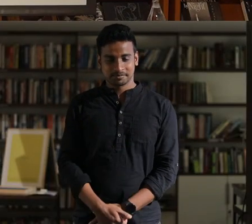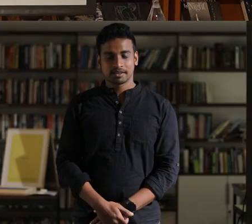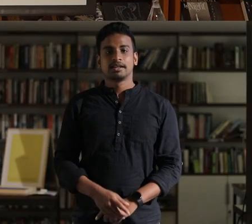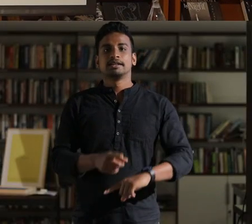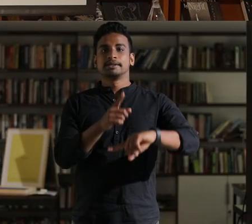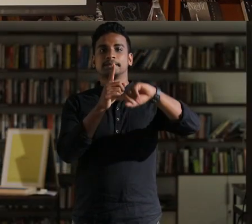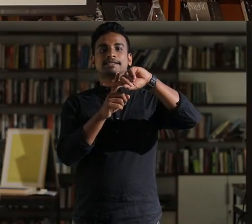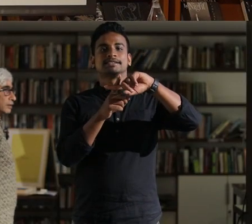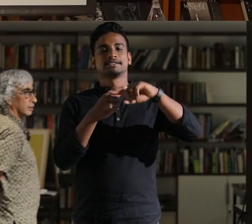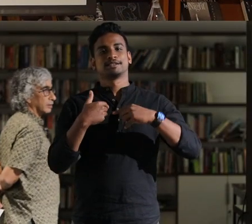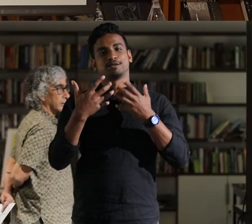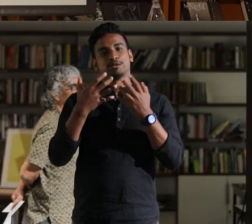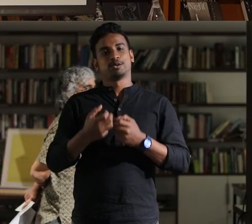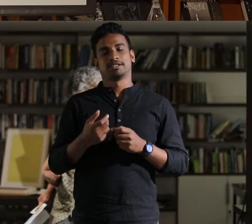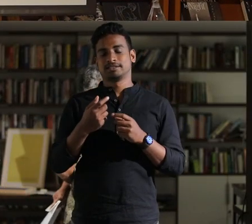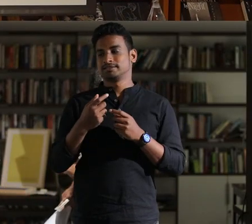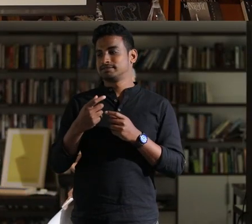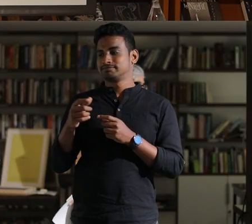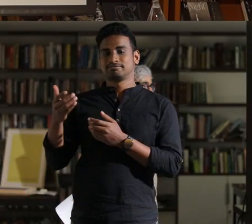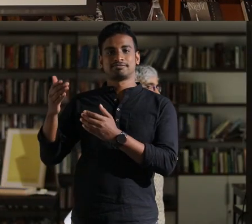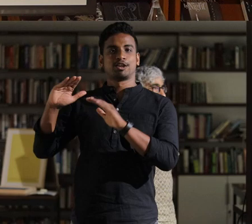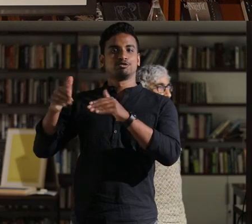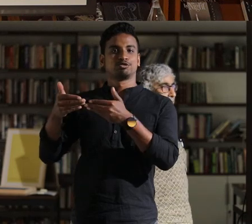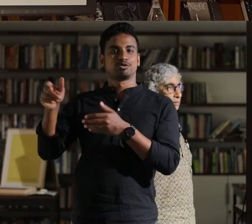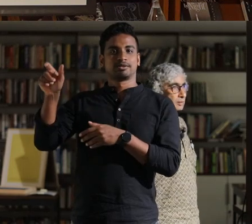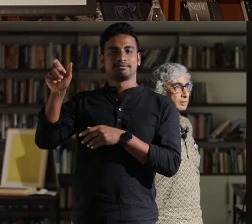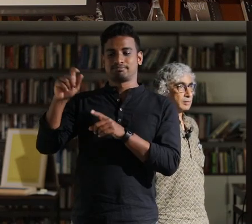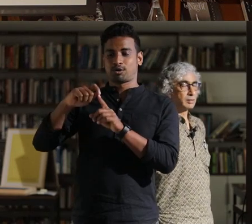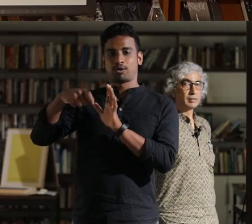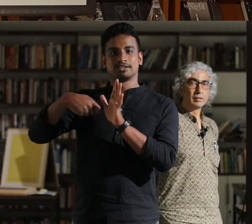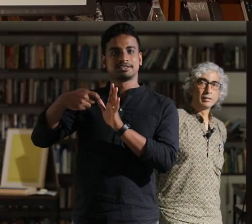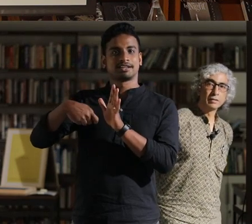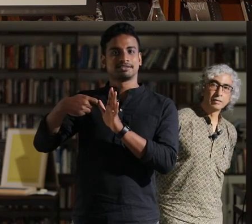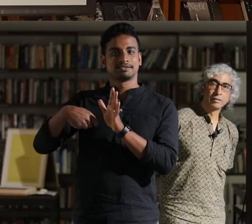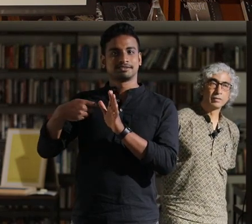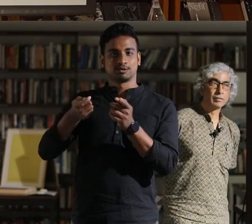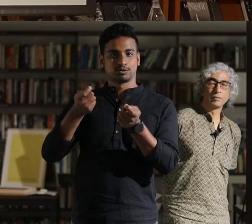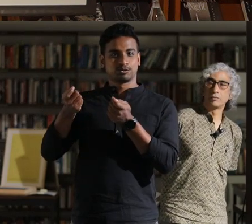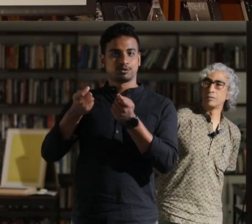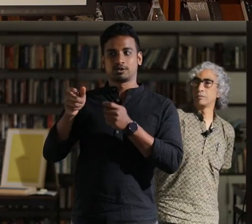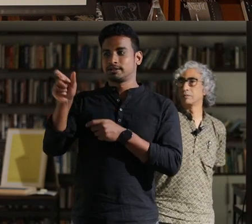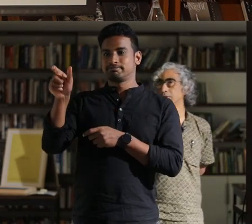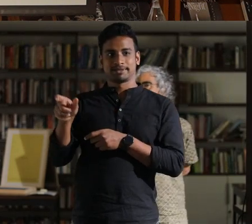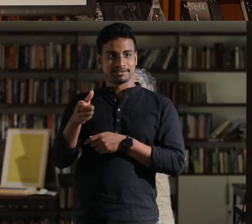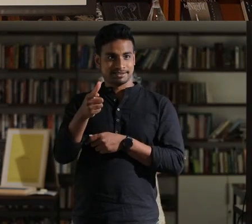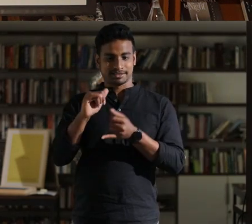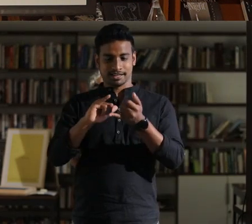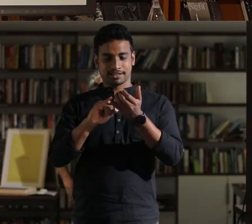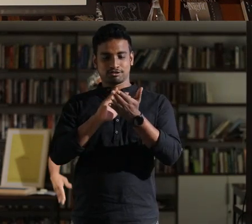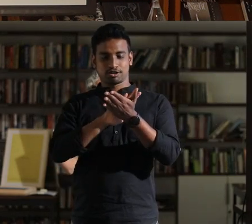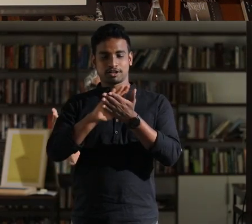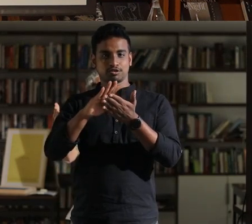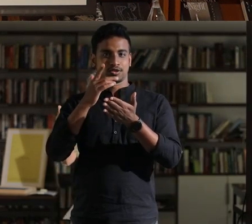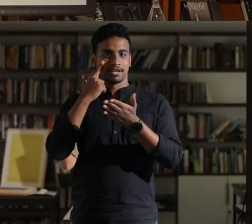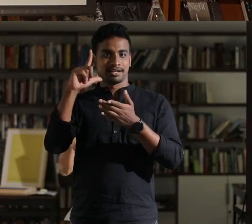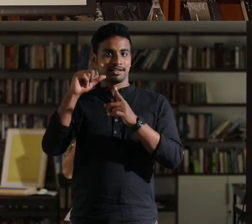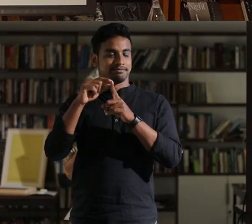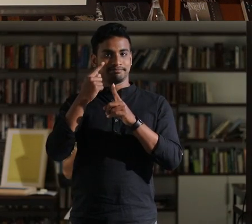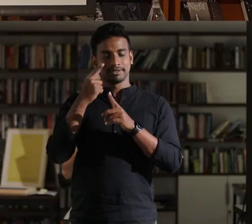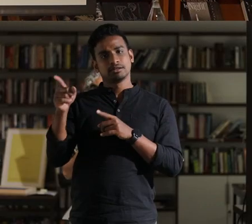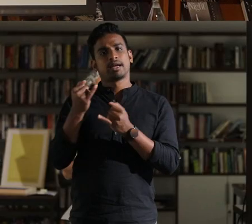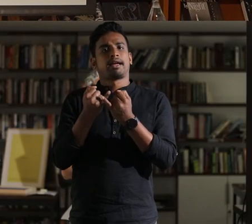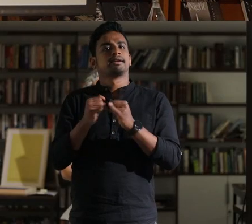also like to introduce the project coordinators. Shilpi Goswami is an independent researcher, editor, and